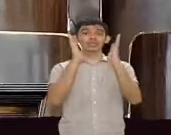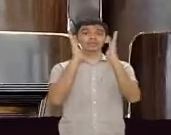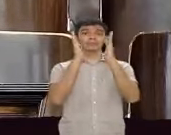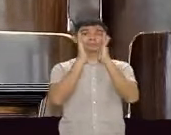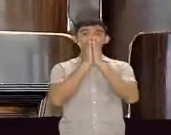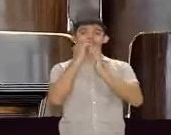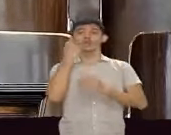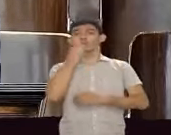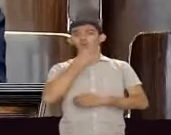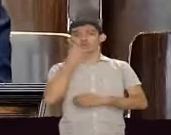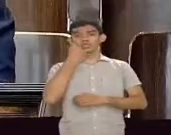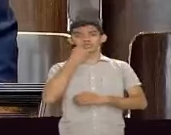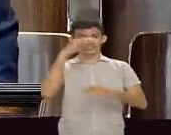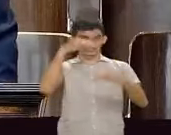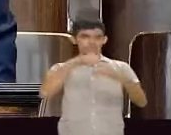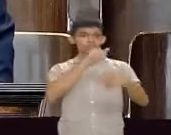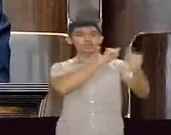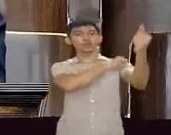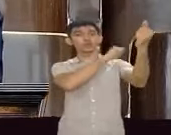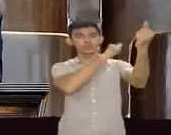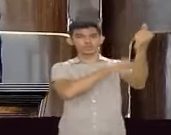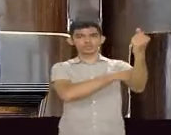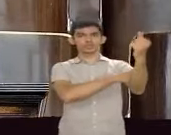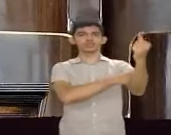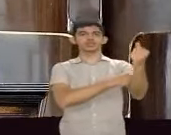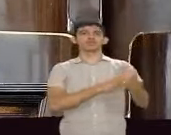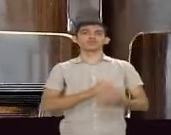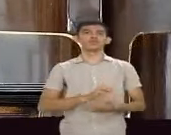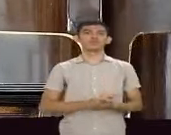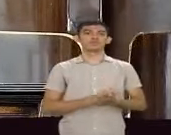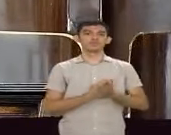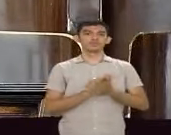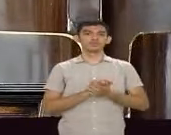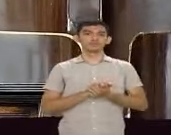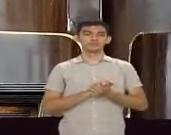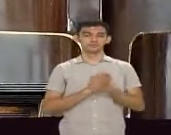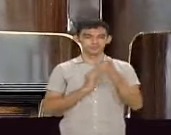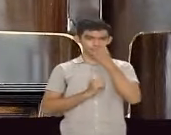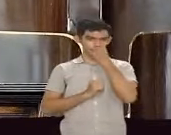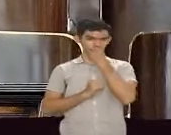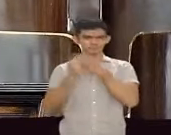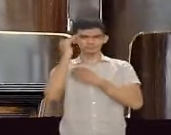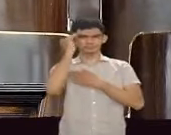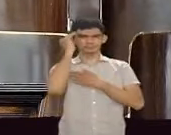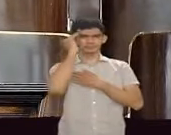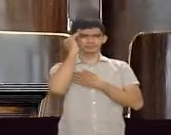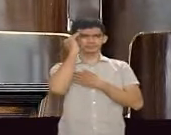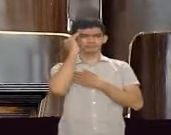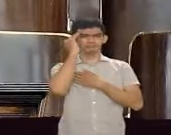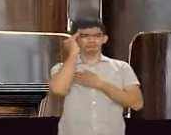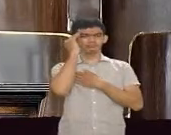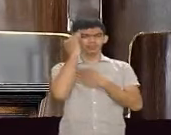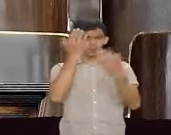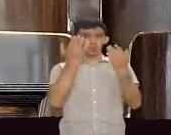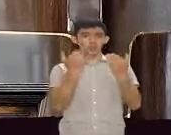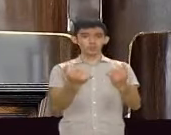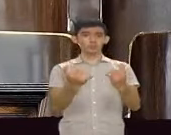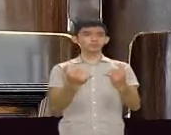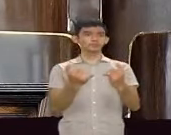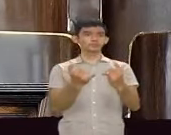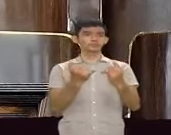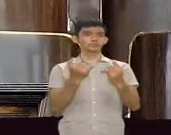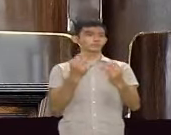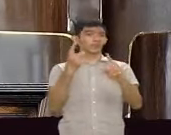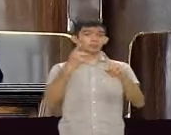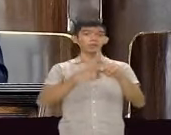authority. The last time I checked, our president was still Rodrigo Duterte. I know this coming month,